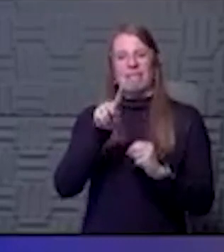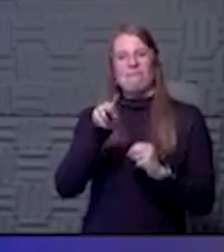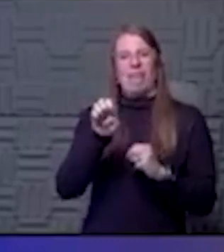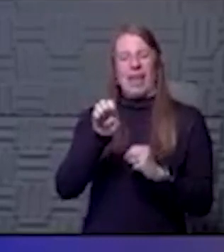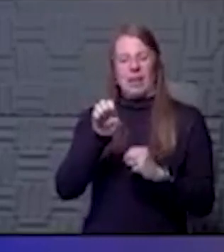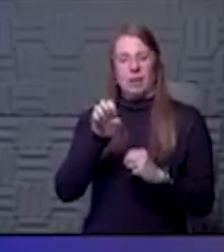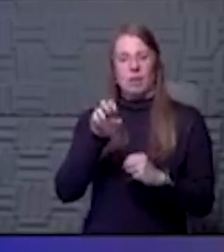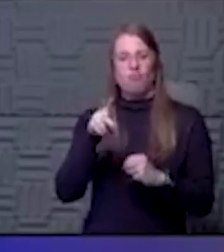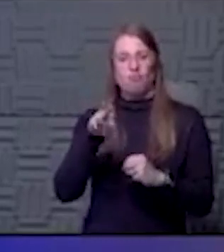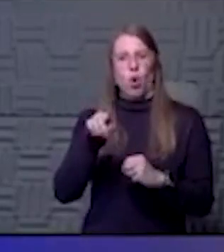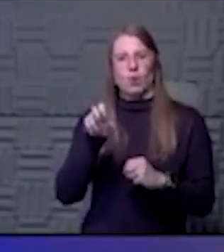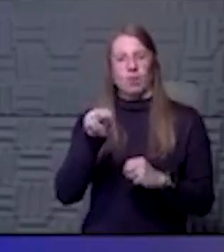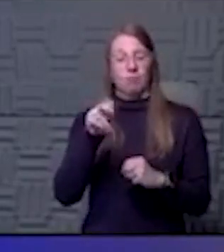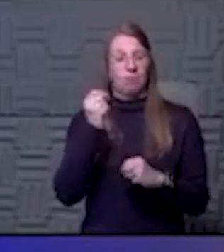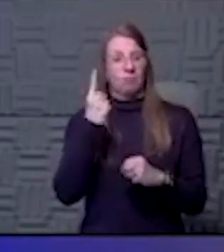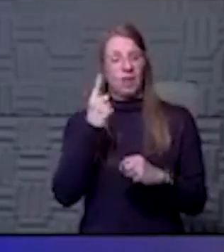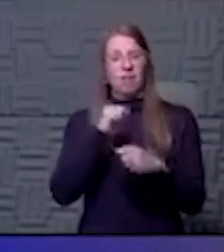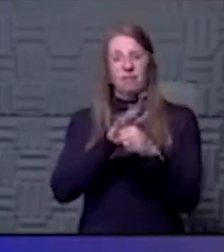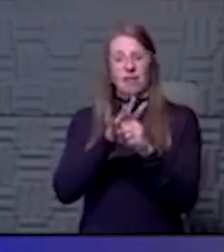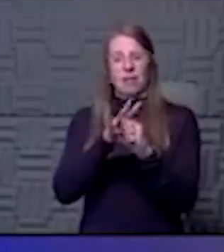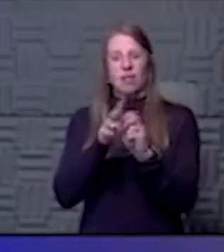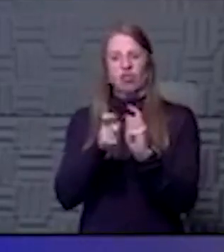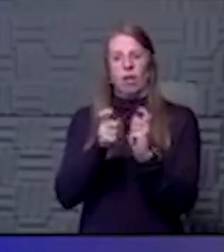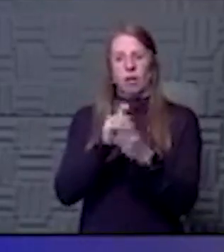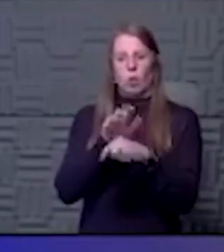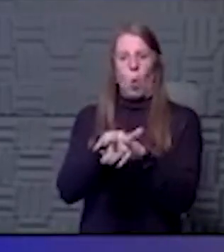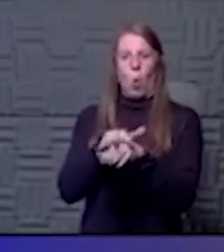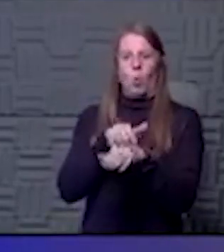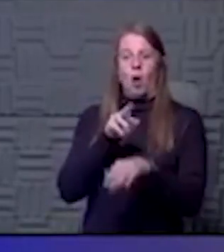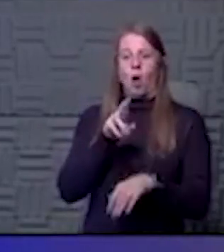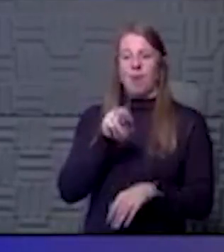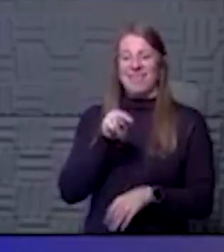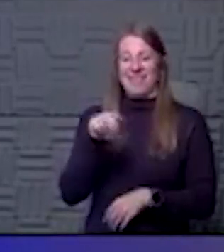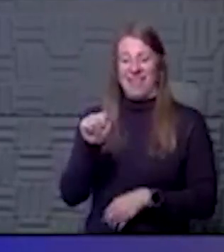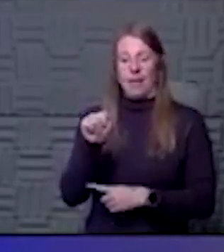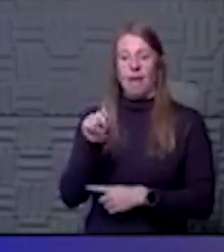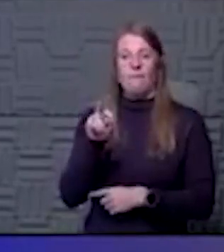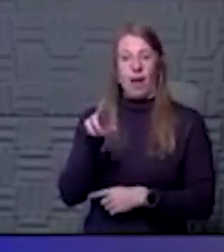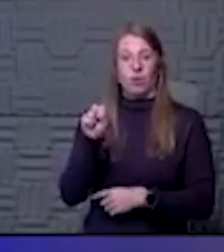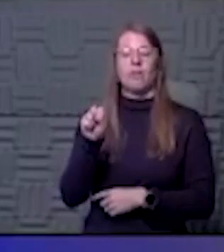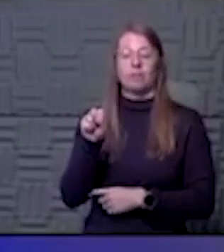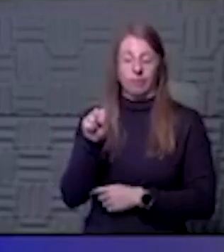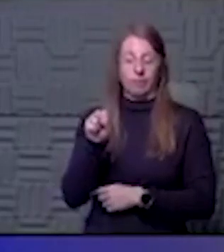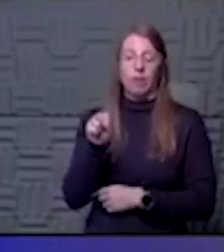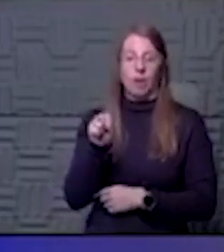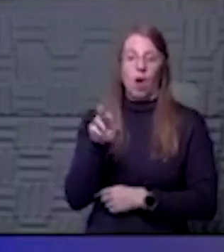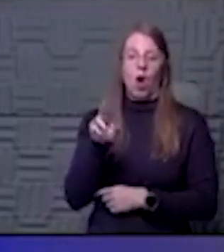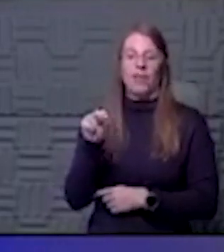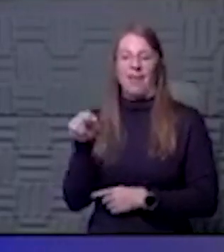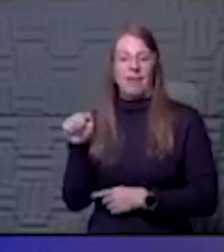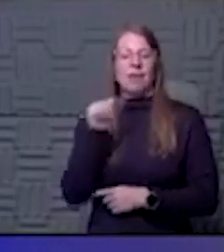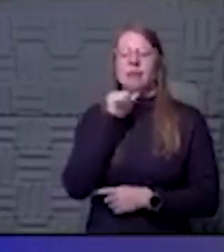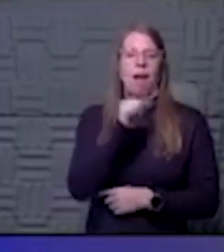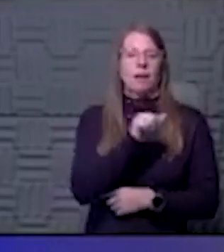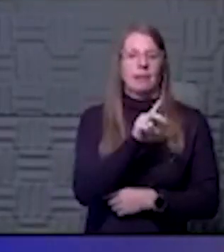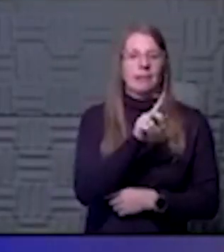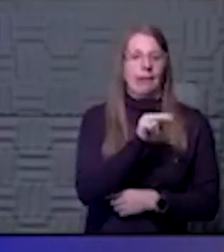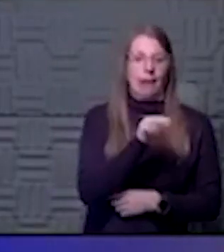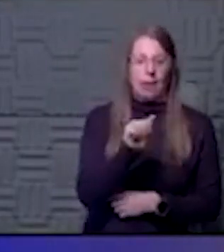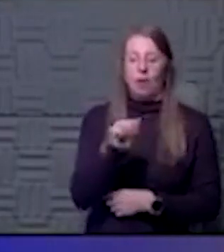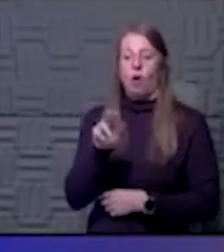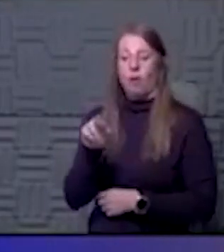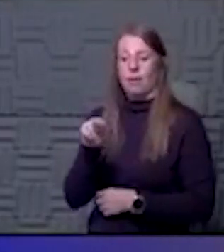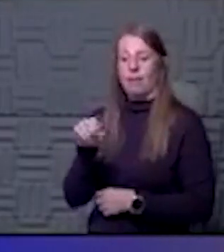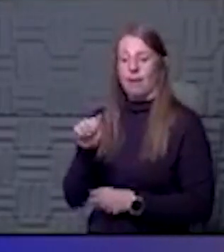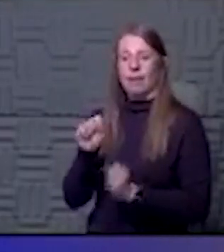really changes pretty slowly. We know that RNA viruses, and this is an RNA virus as opposed to a DNA virus, we know that they